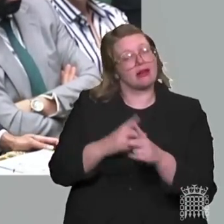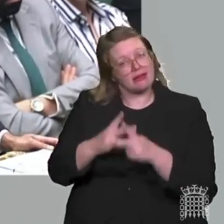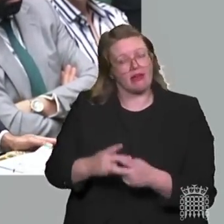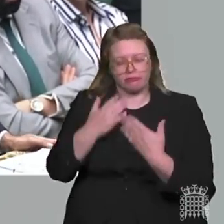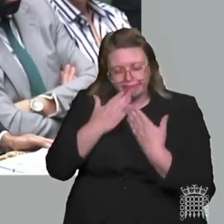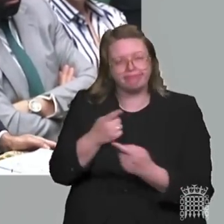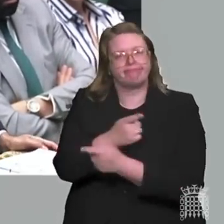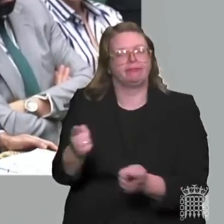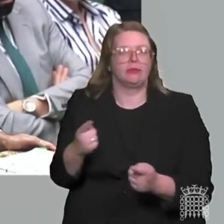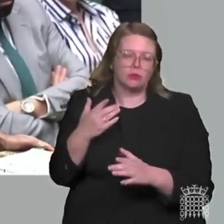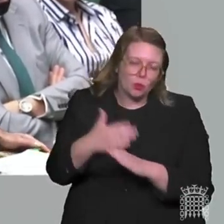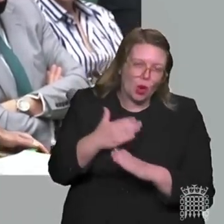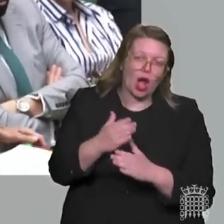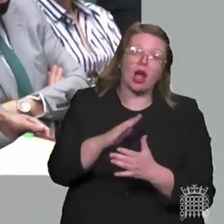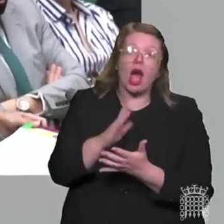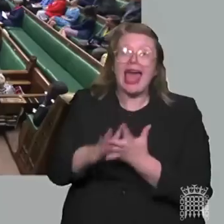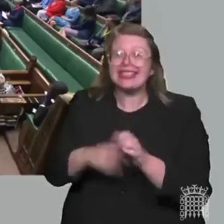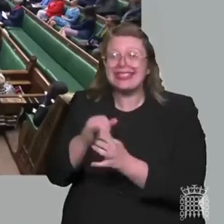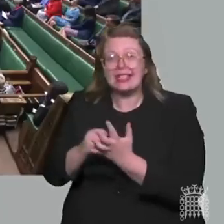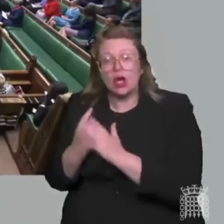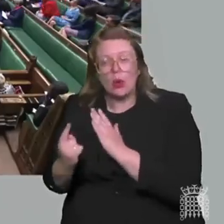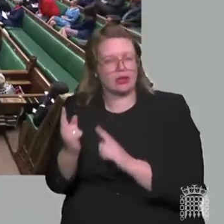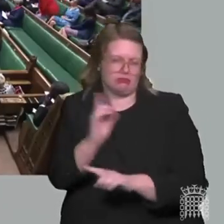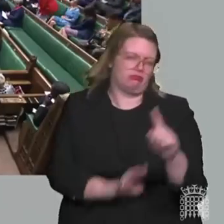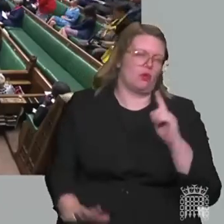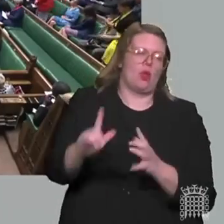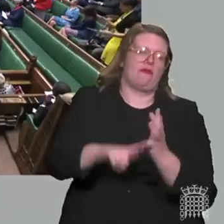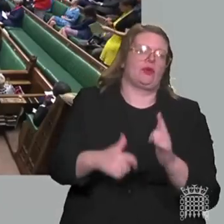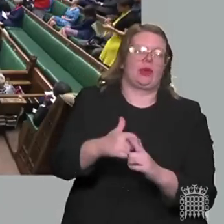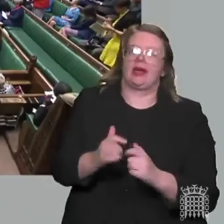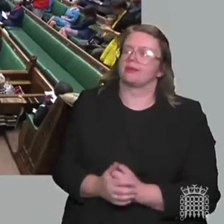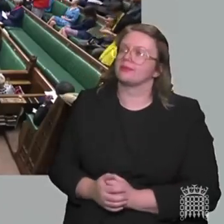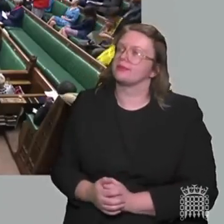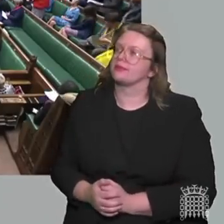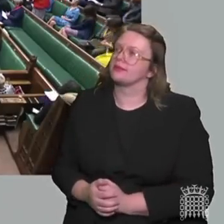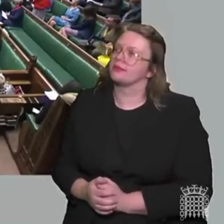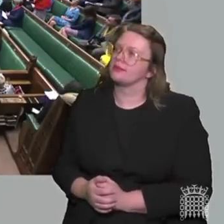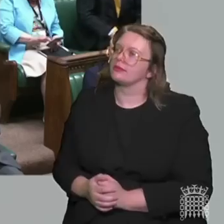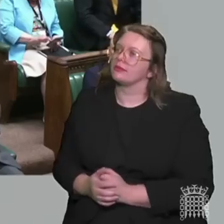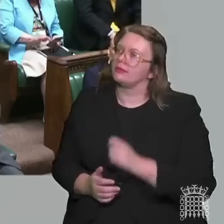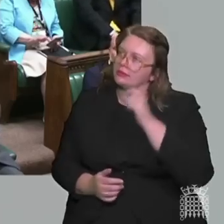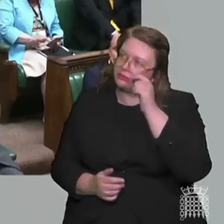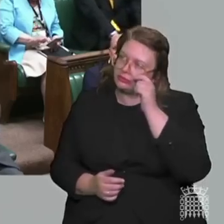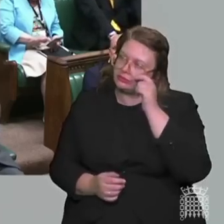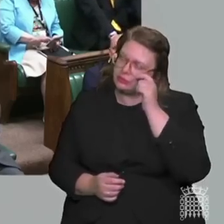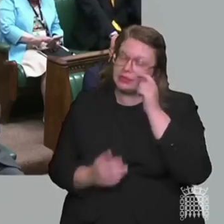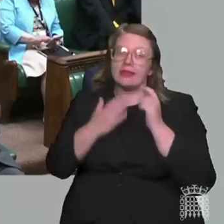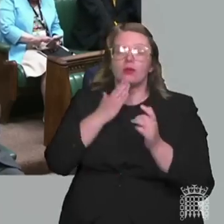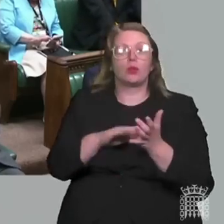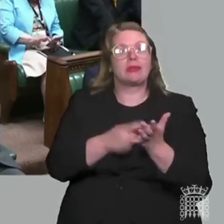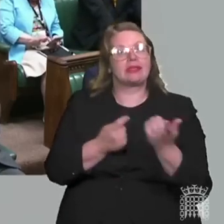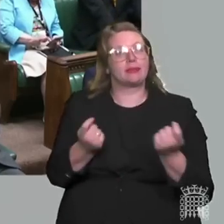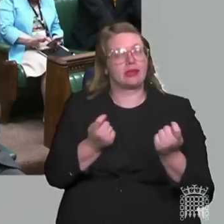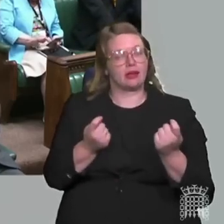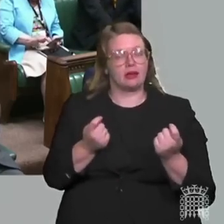that they are doing in Hastings and across our nation. Gelson. Thank you very much, Mr. Speaker. Funding to bring desperately needed inpatient